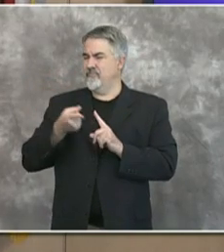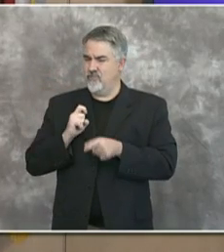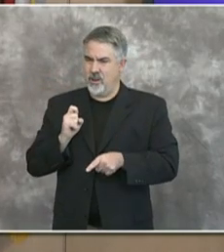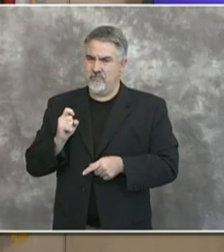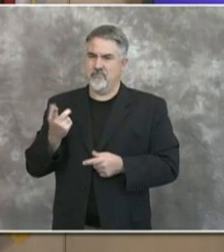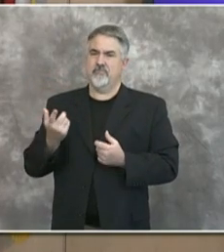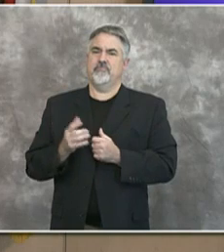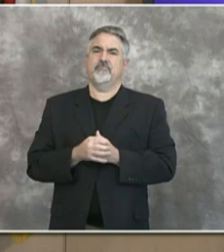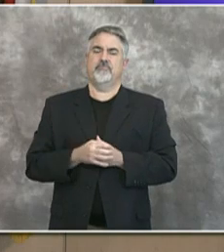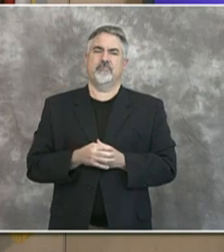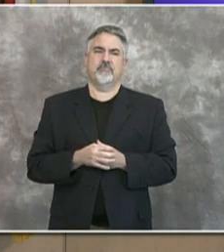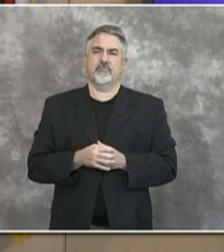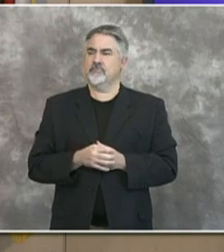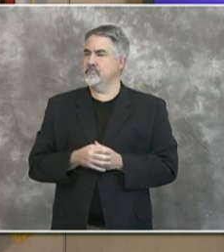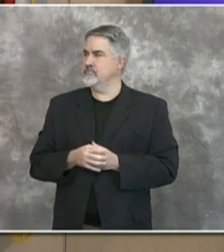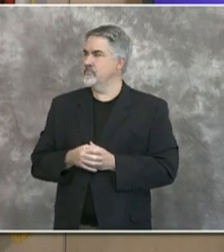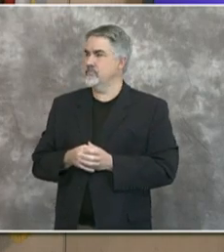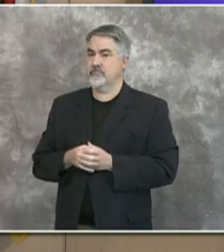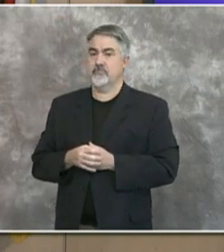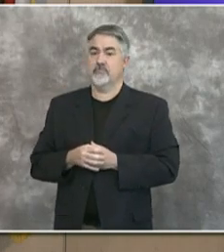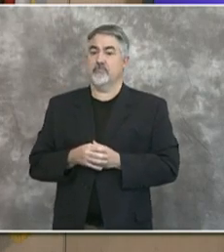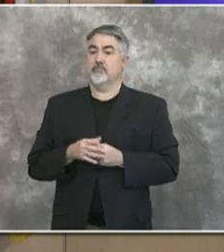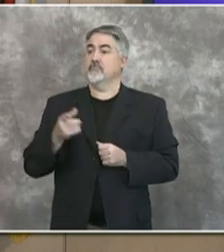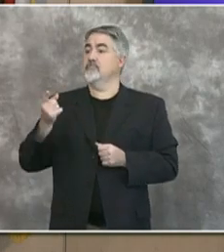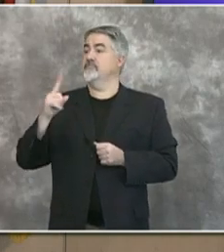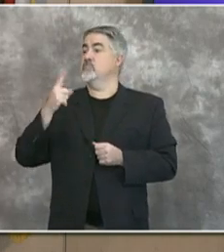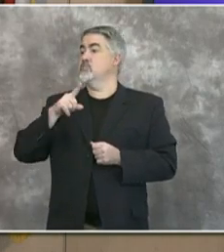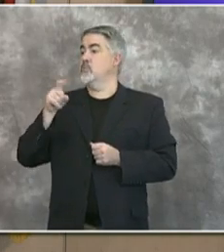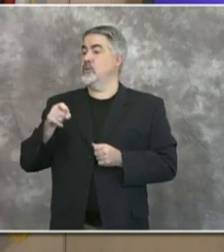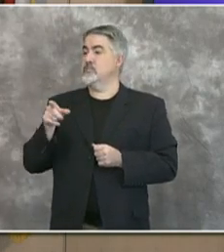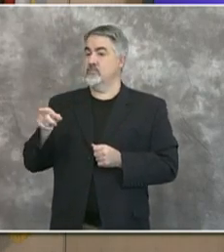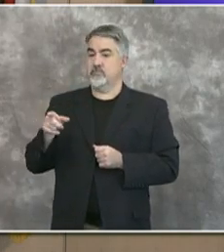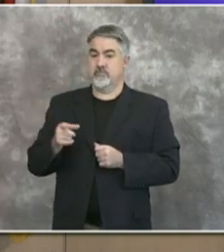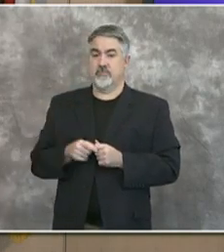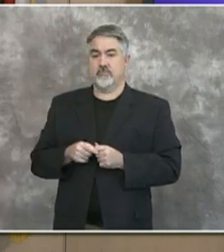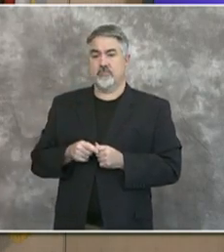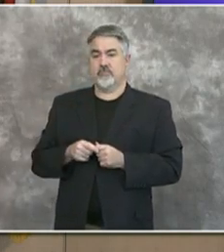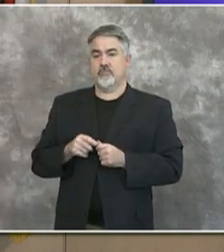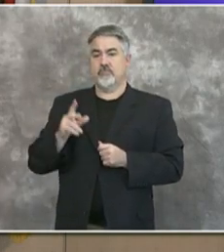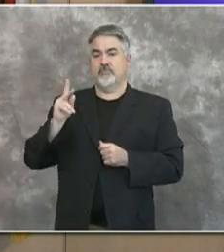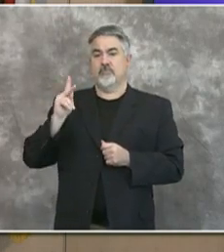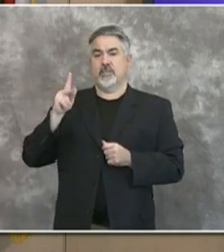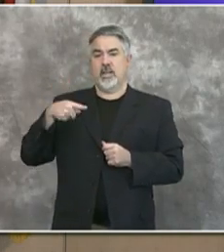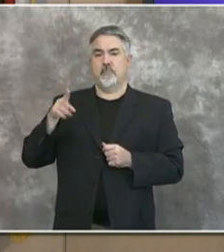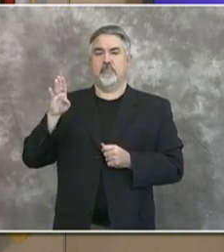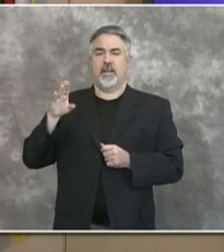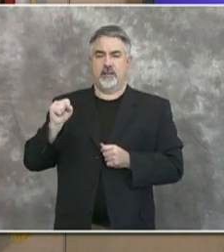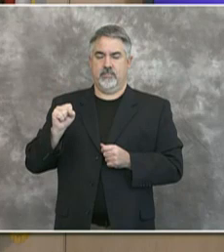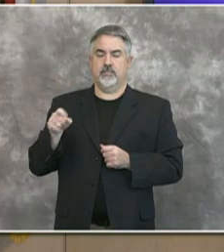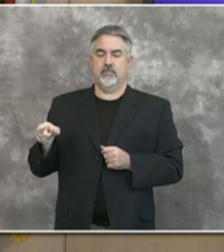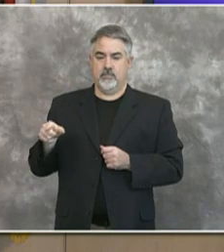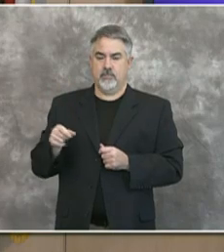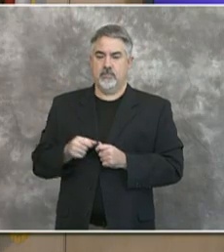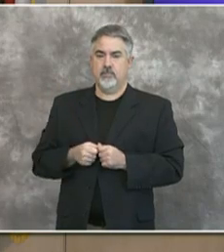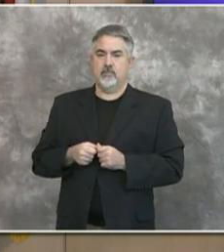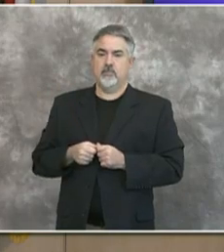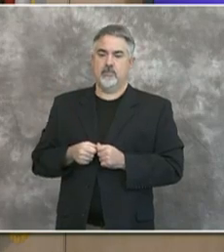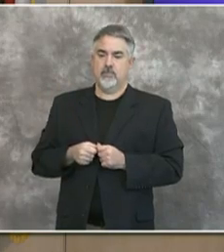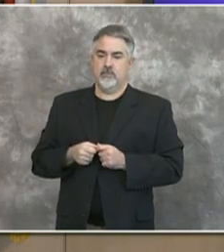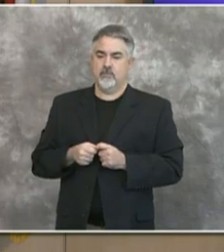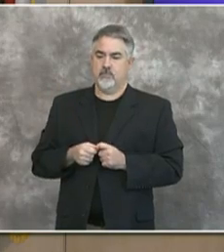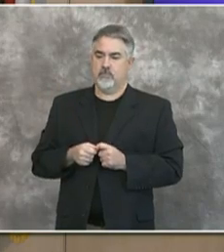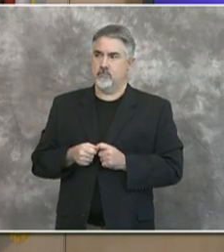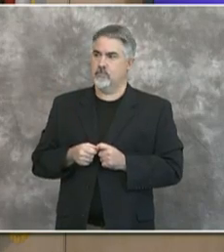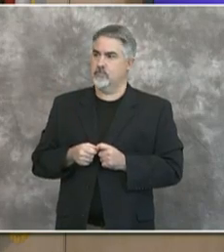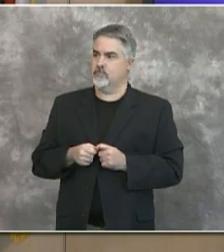do so. We'll take the first question now. KPBS, please state your name and question. Hi there, it's John